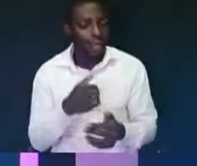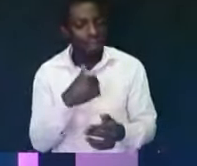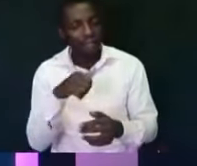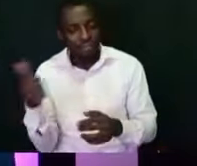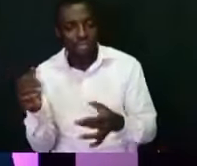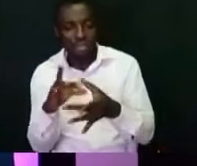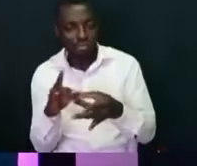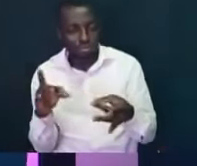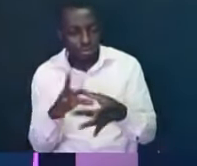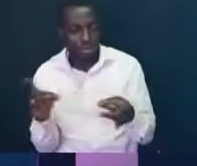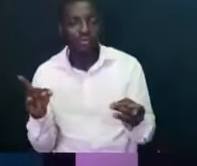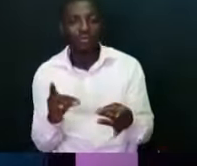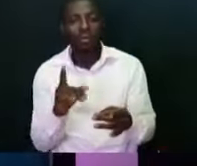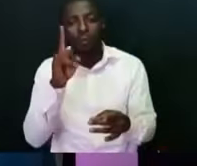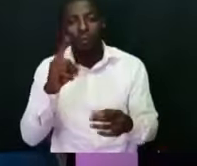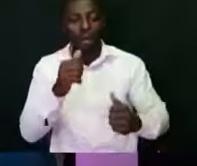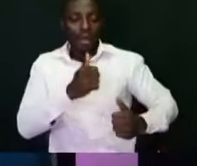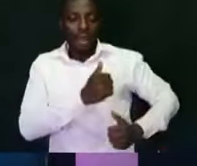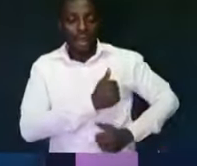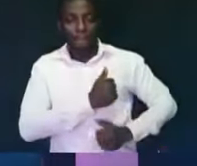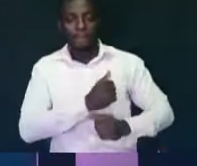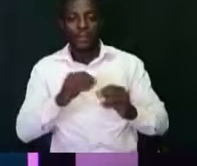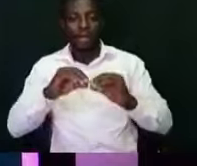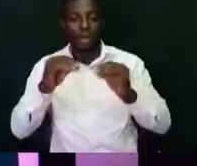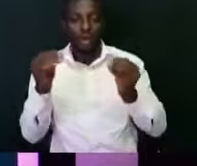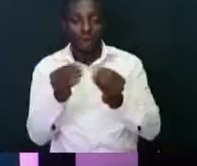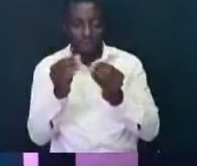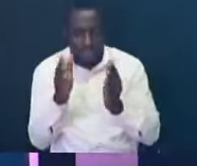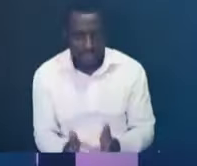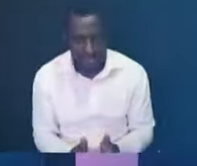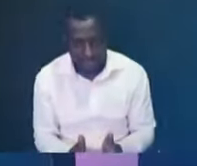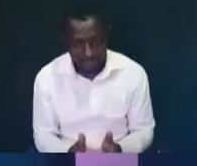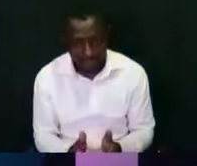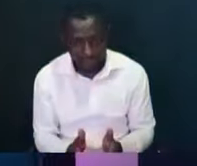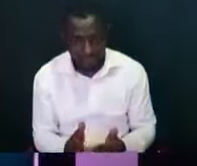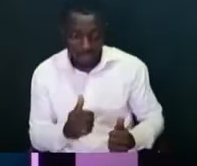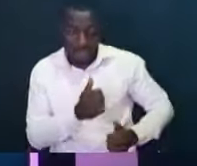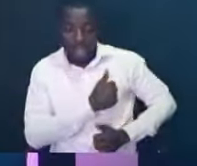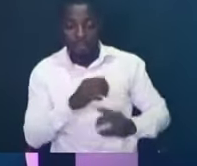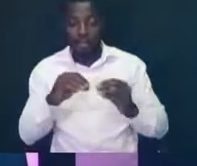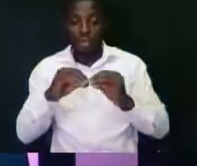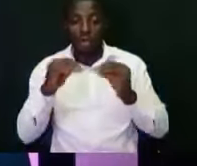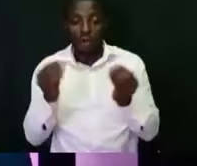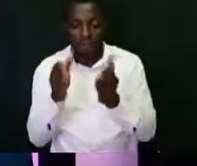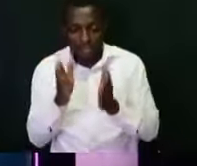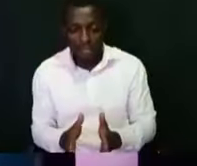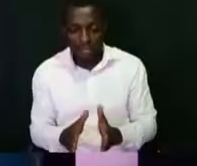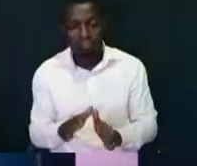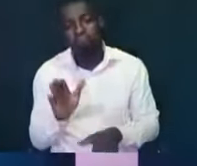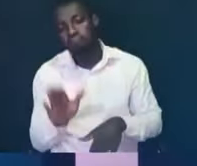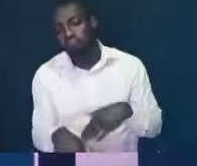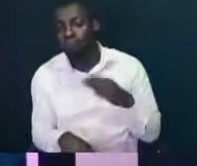story of an army officer who was passing through a a small town in the